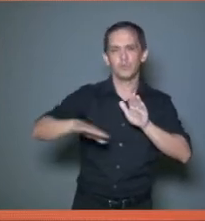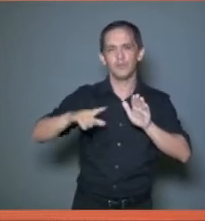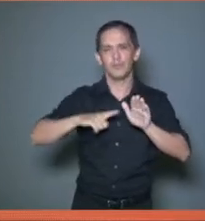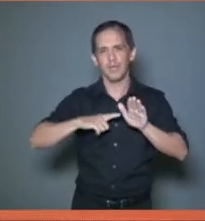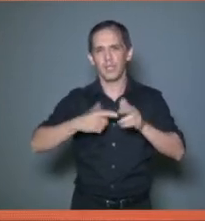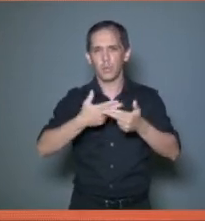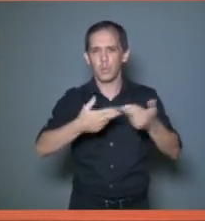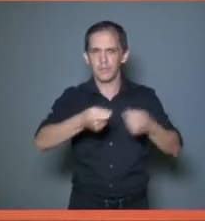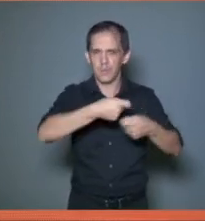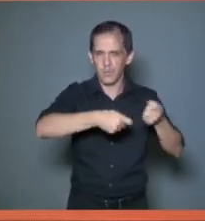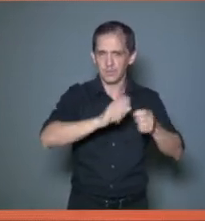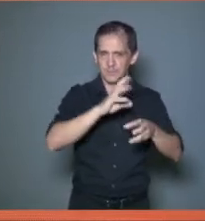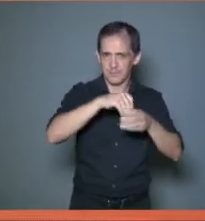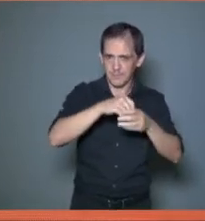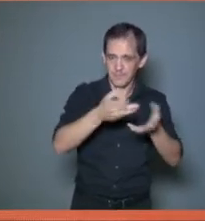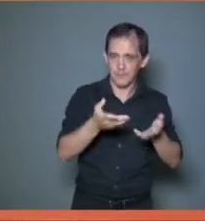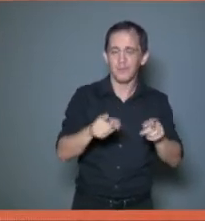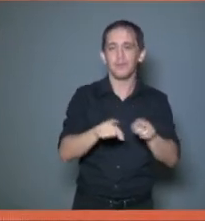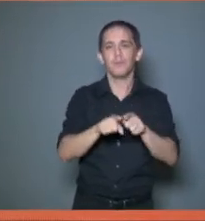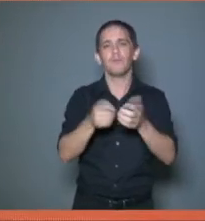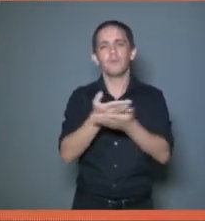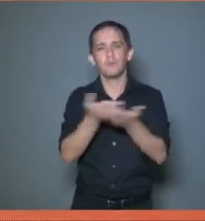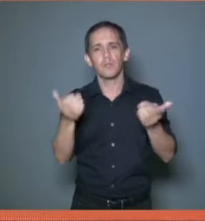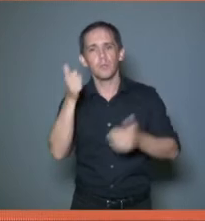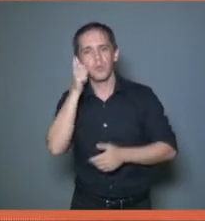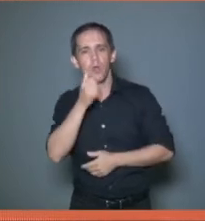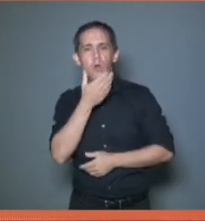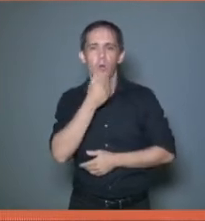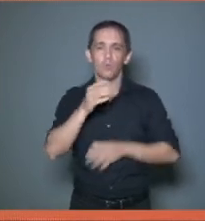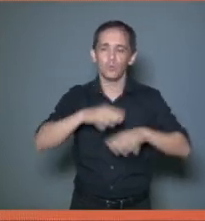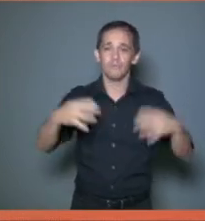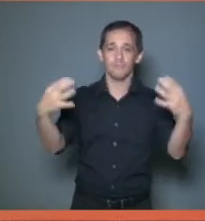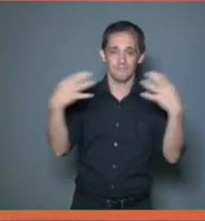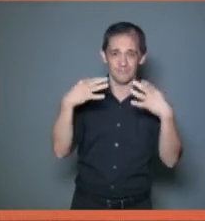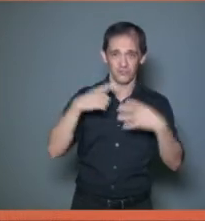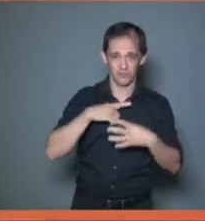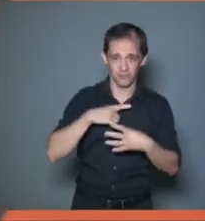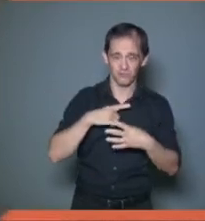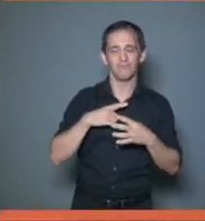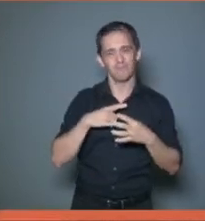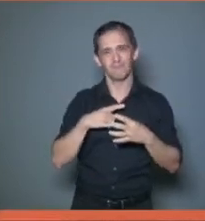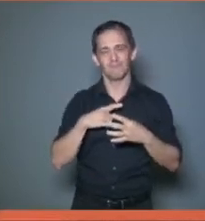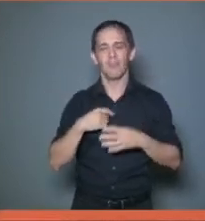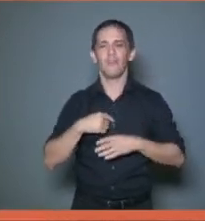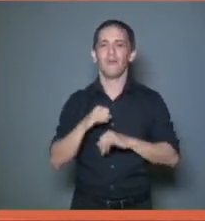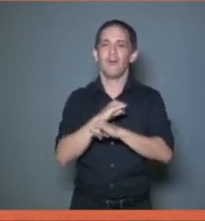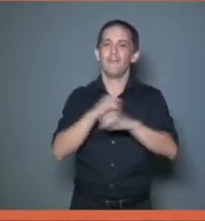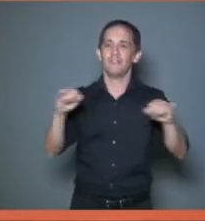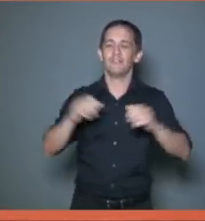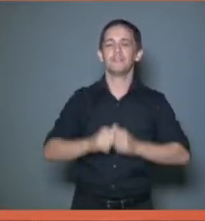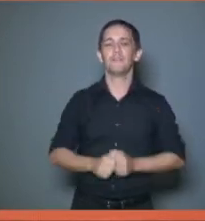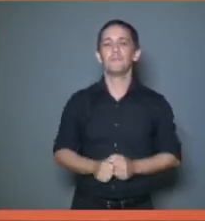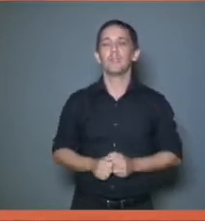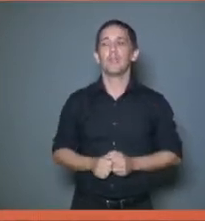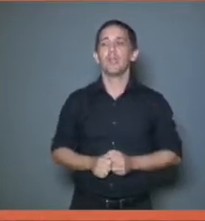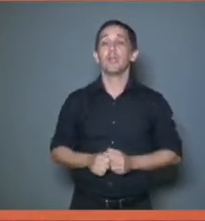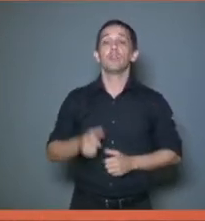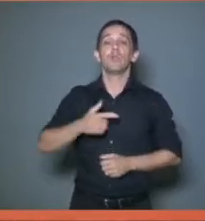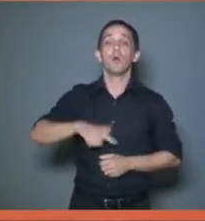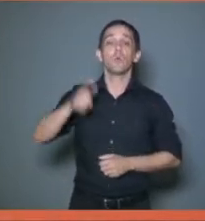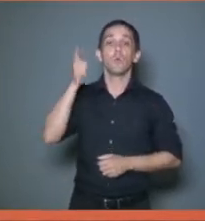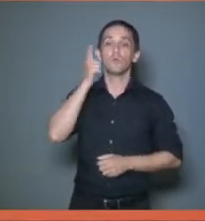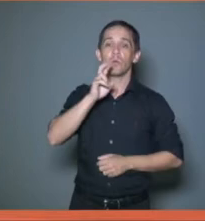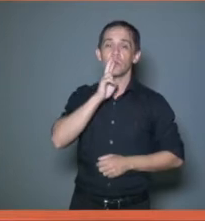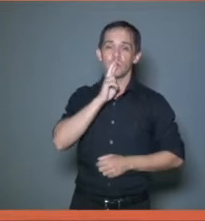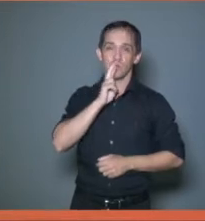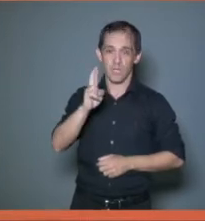ladies and gentlemen, and everyone watching us today. For us to get to the results